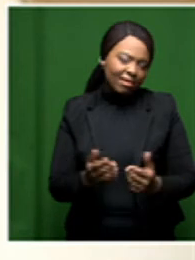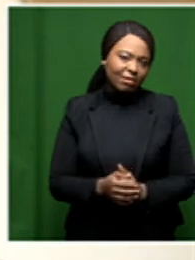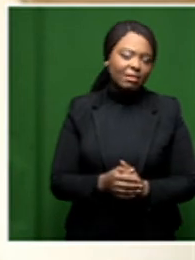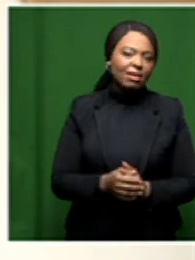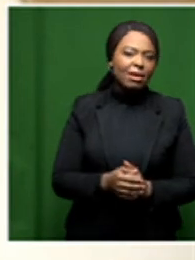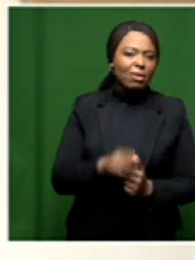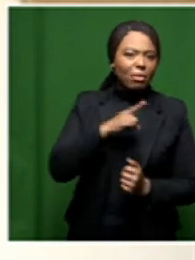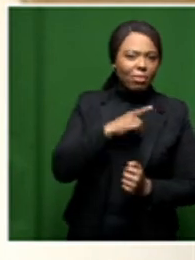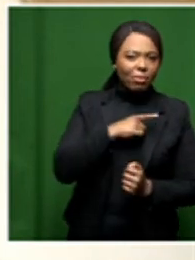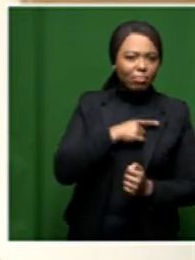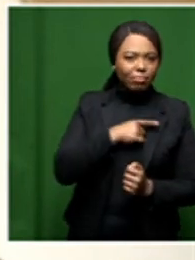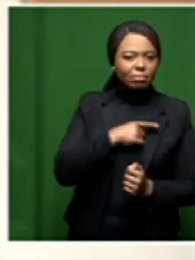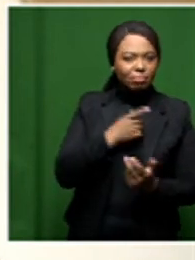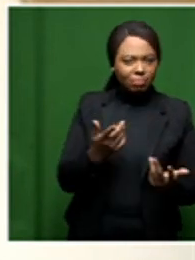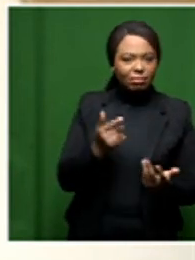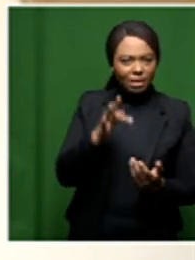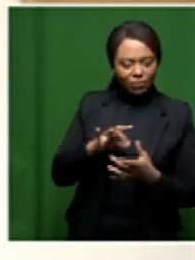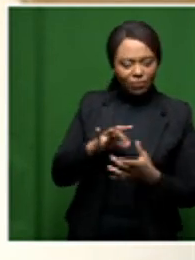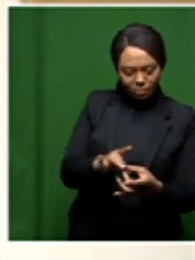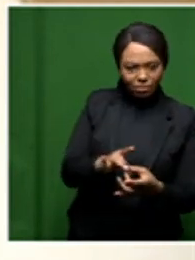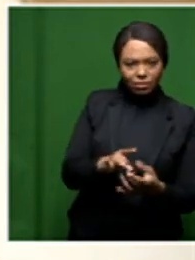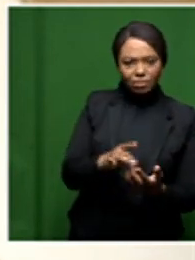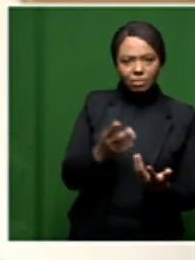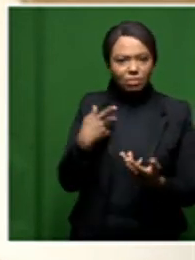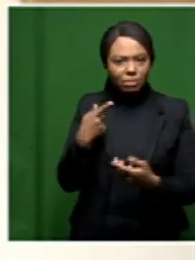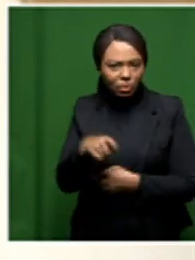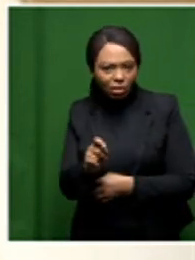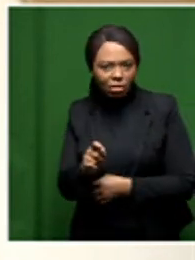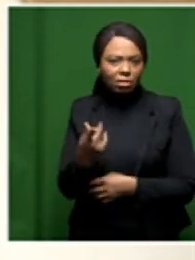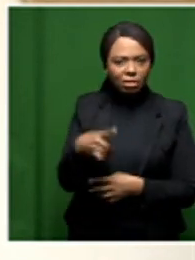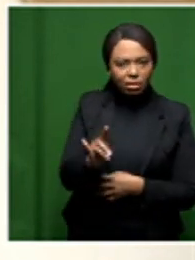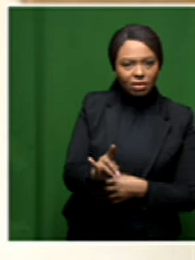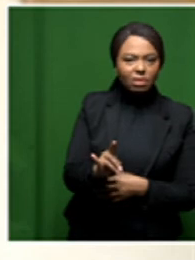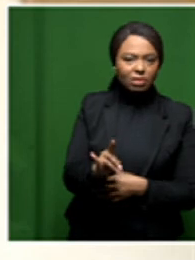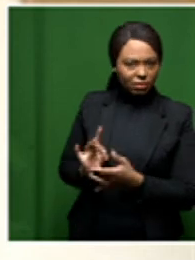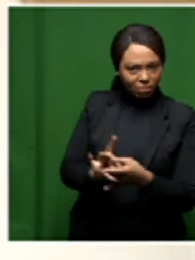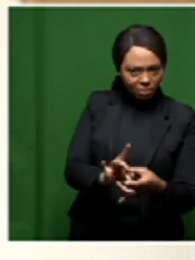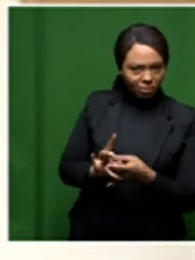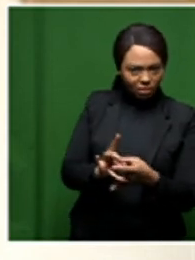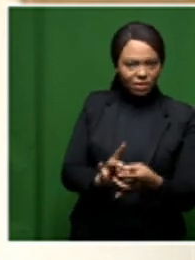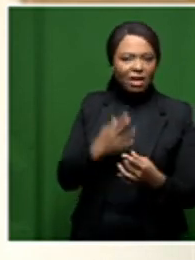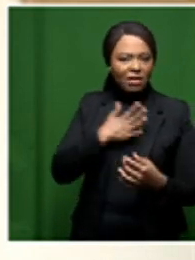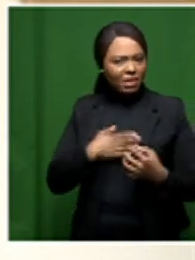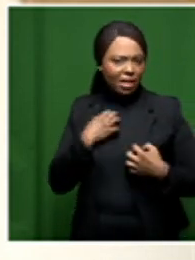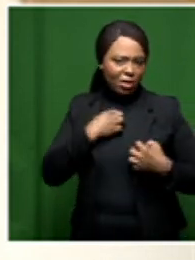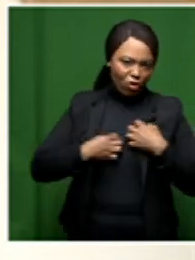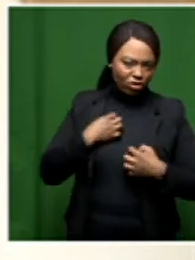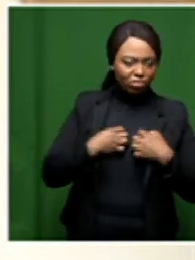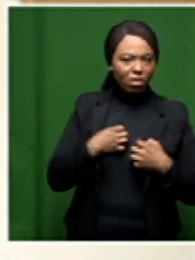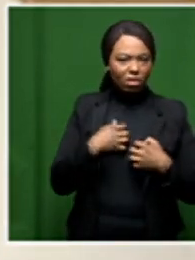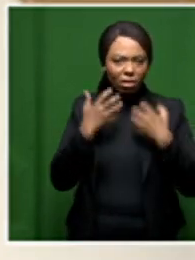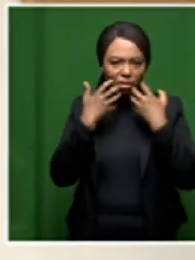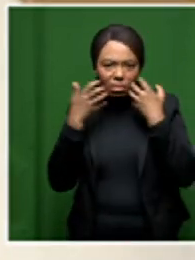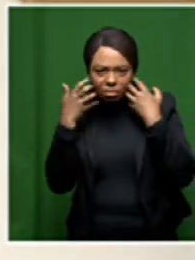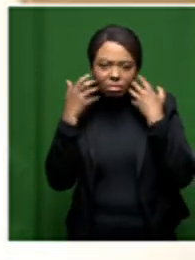You know, if you've got an emotional attachment to your pet, you want to try and save it, you care for it. So I try and portray emotion throughout